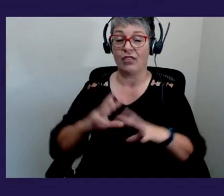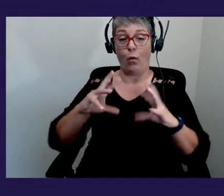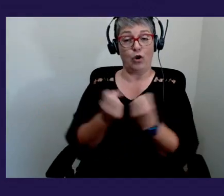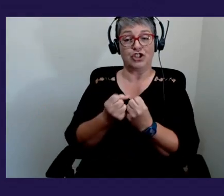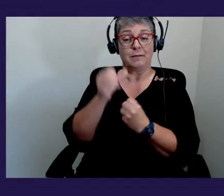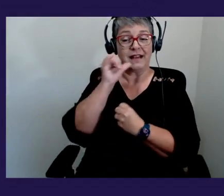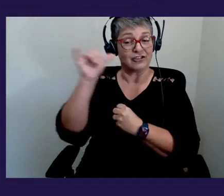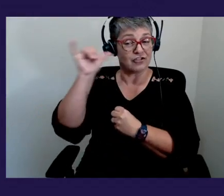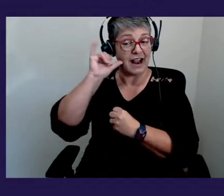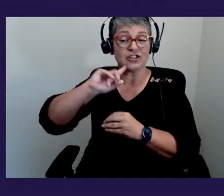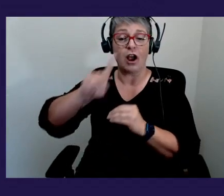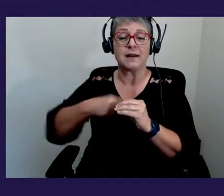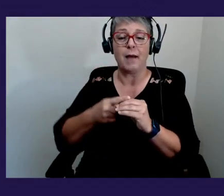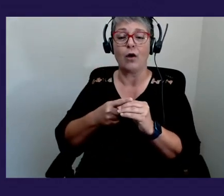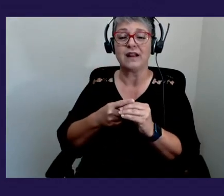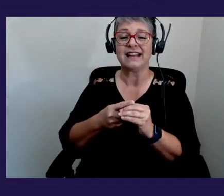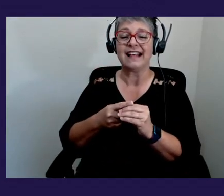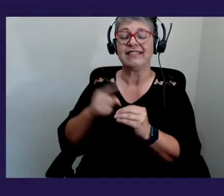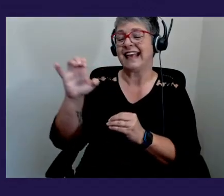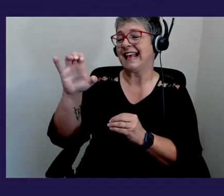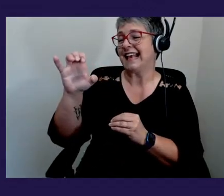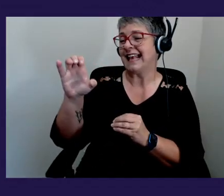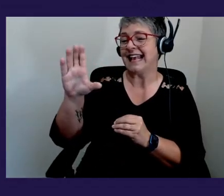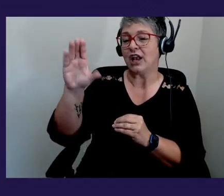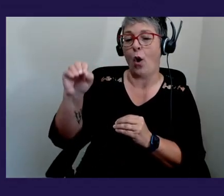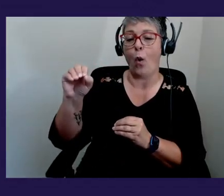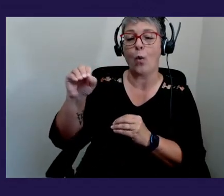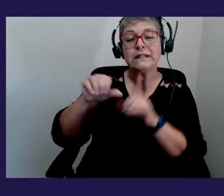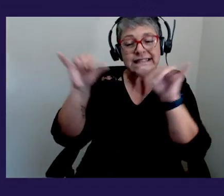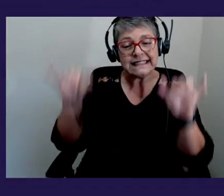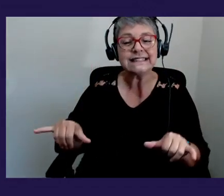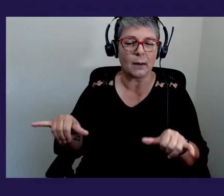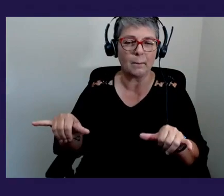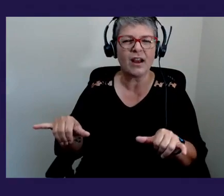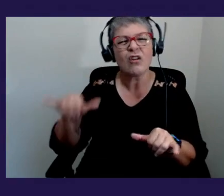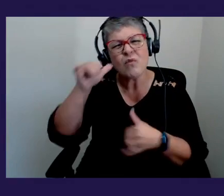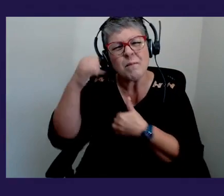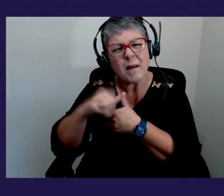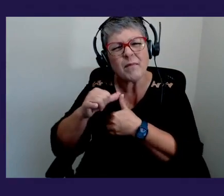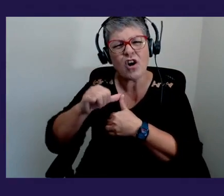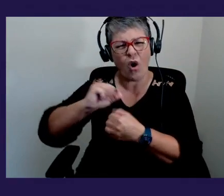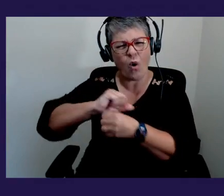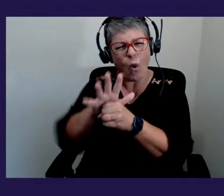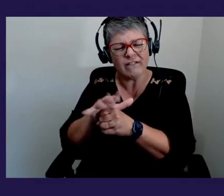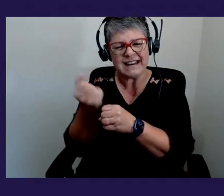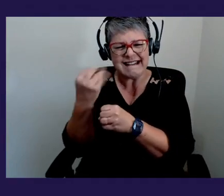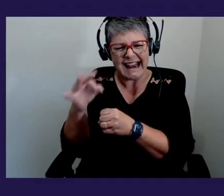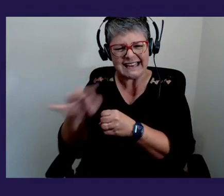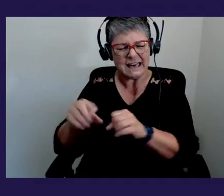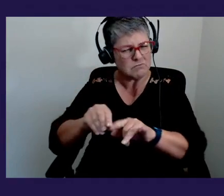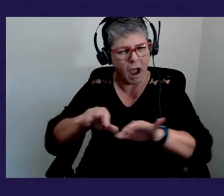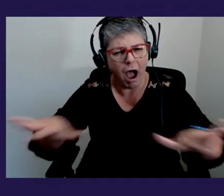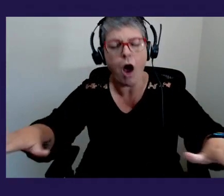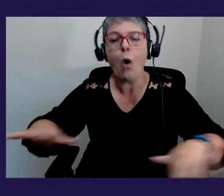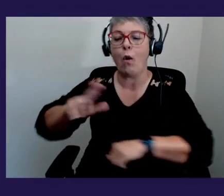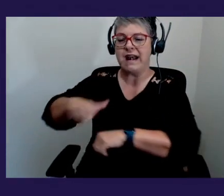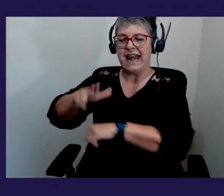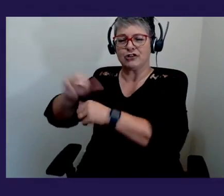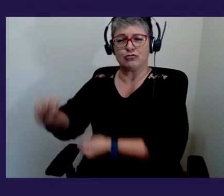ecosystem and how it evolves during a public health emergency like COVID-19 or a natural disaster. We had discussions